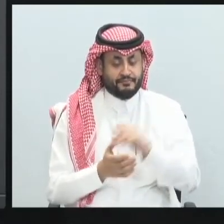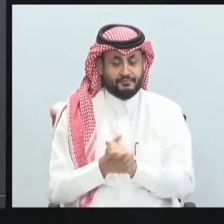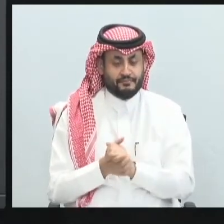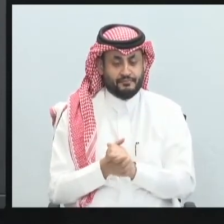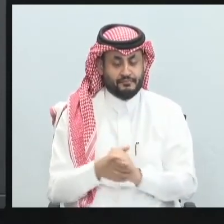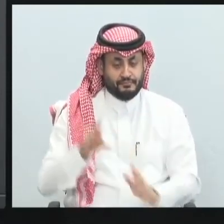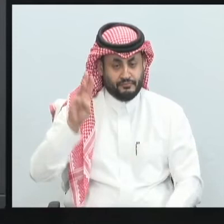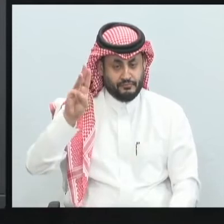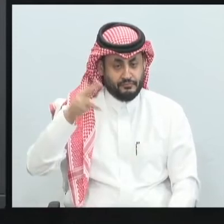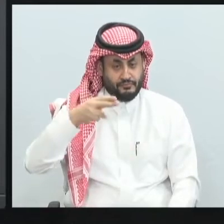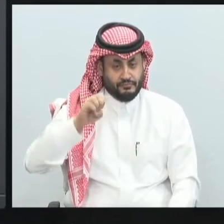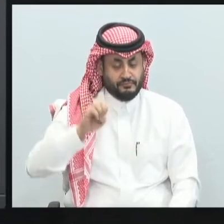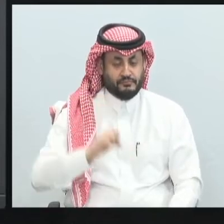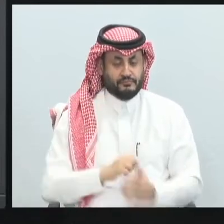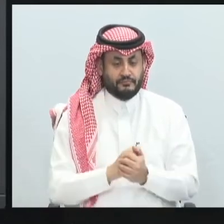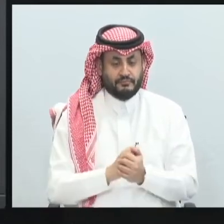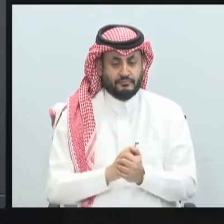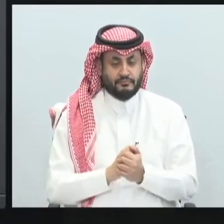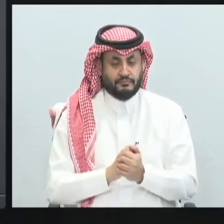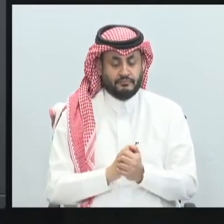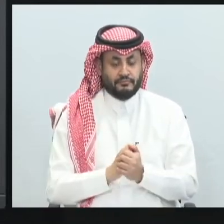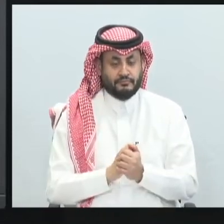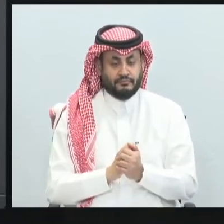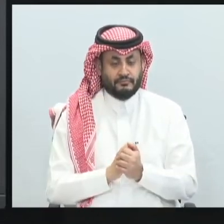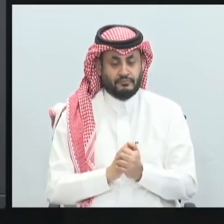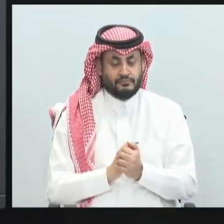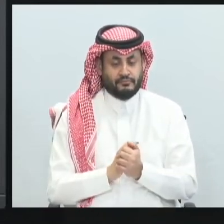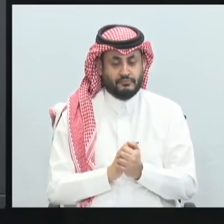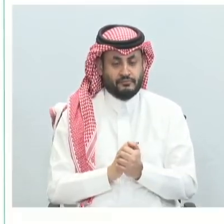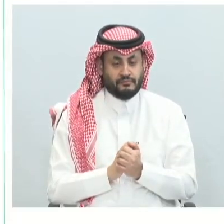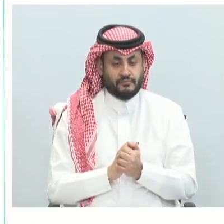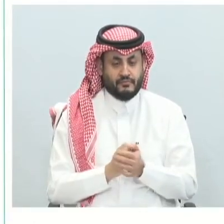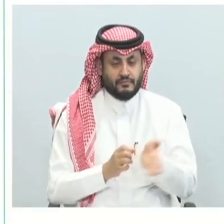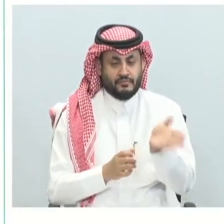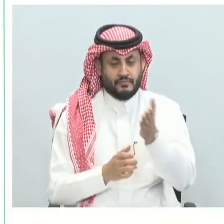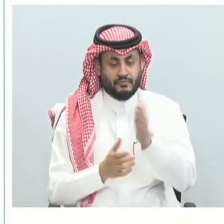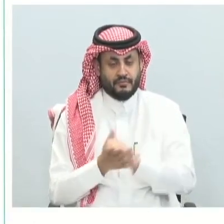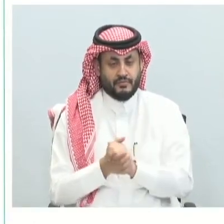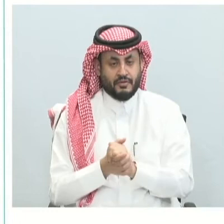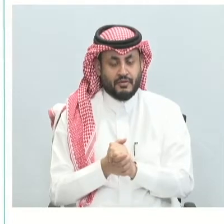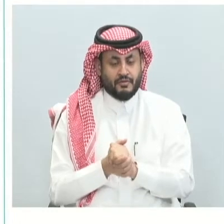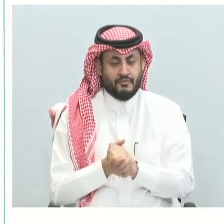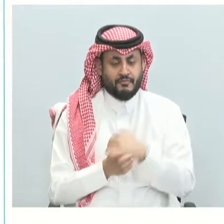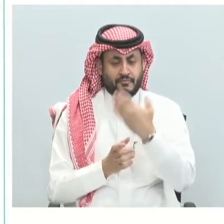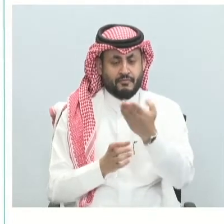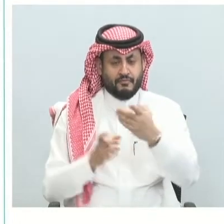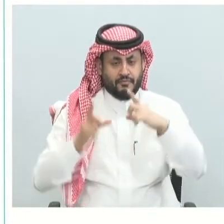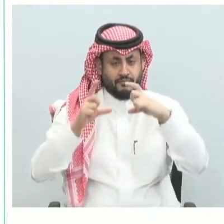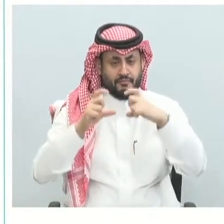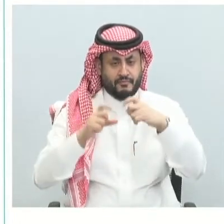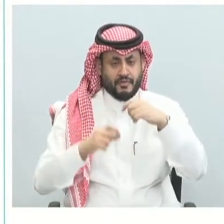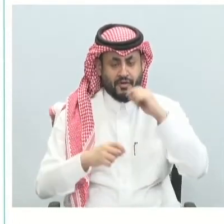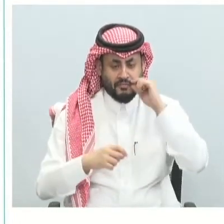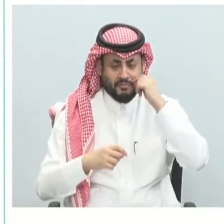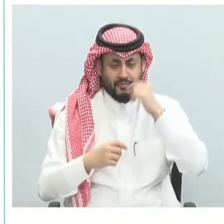can use who's or who is, okay? After that, we have this man, and